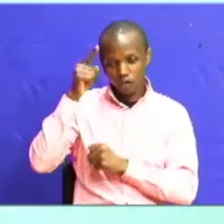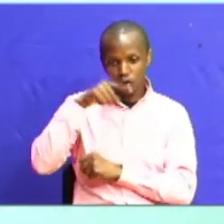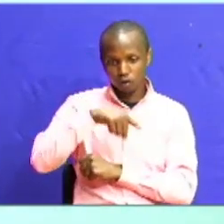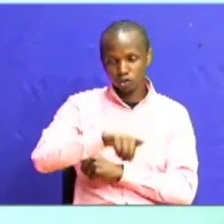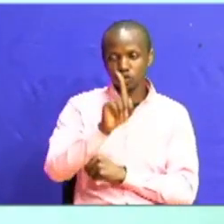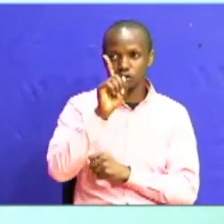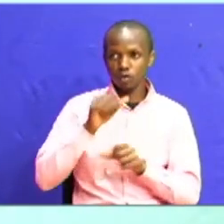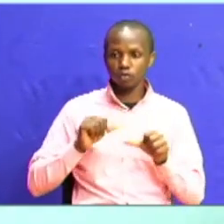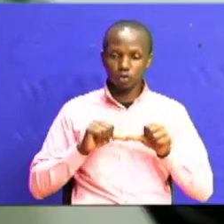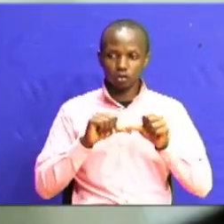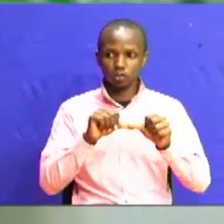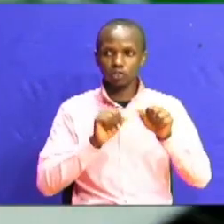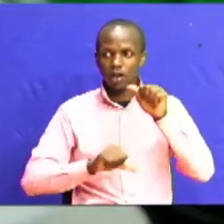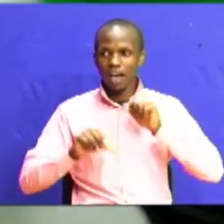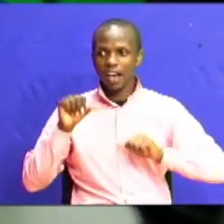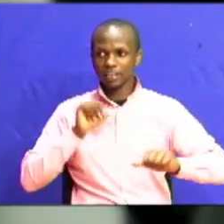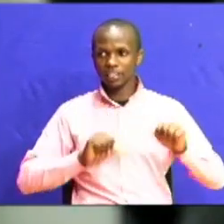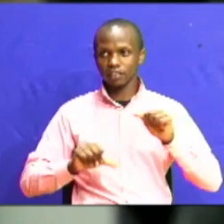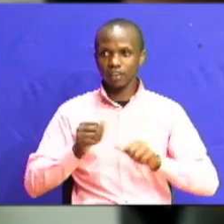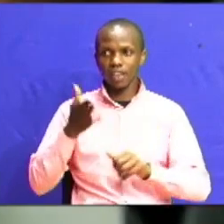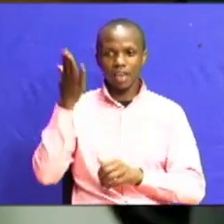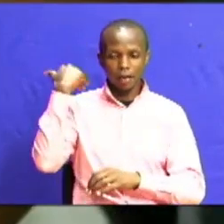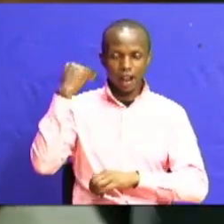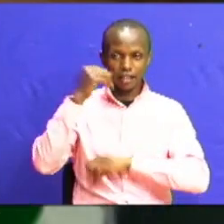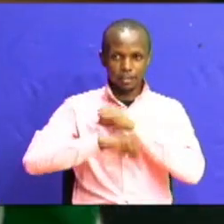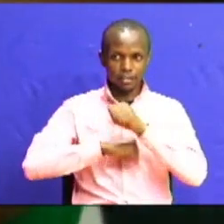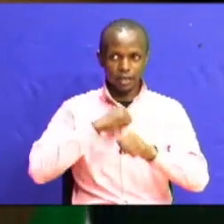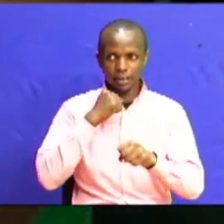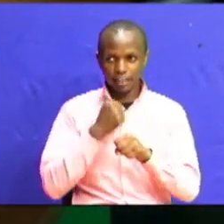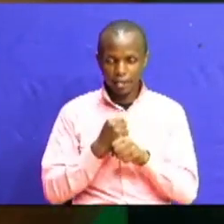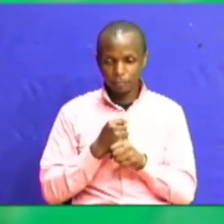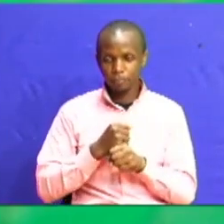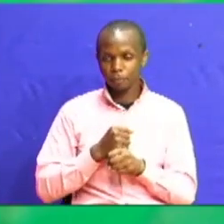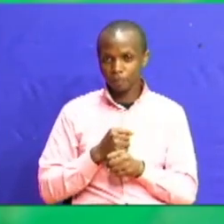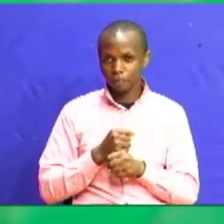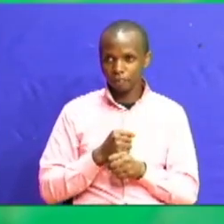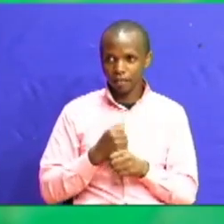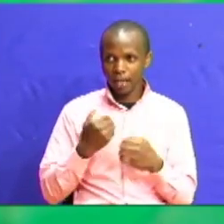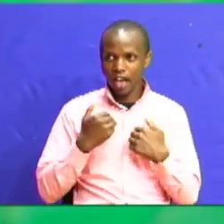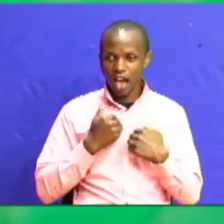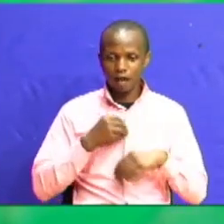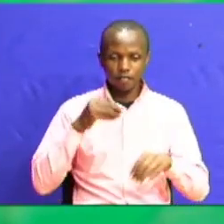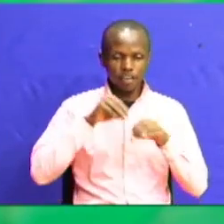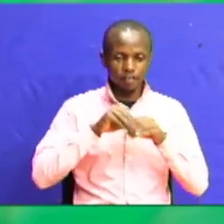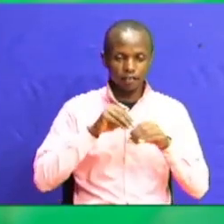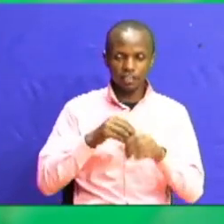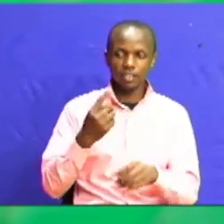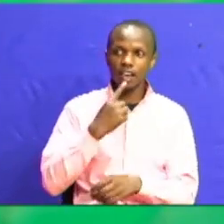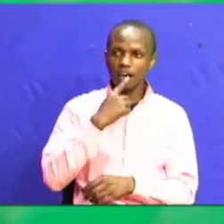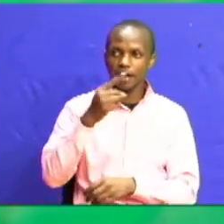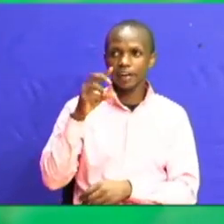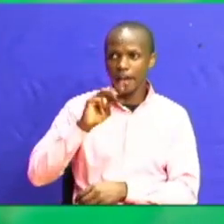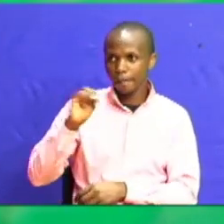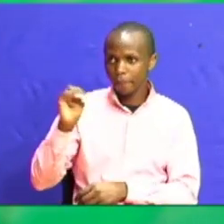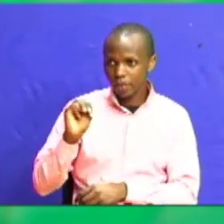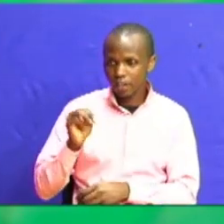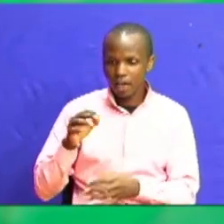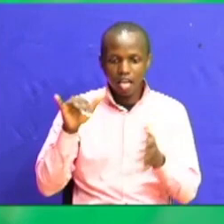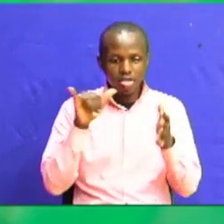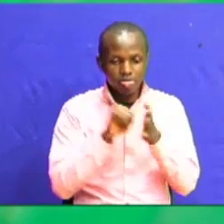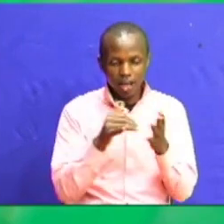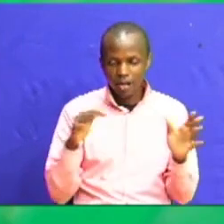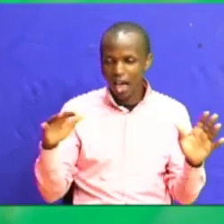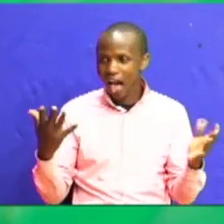ongoing activities. Last year, we put in 100 million, and out of this 100